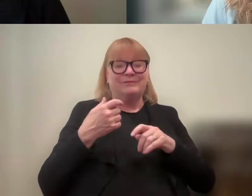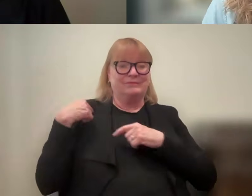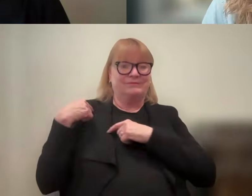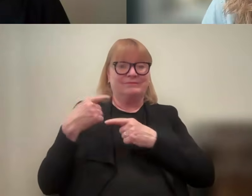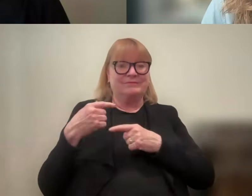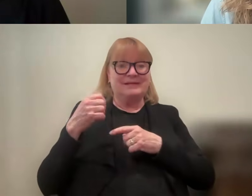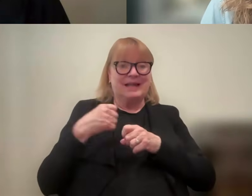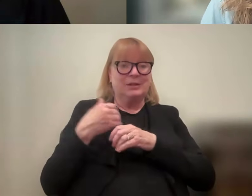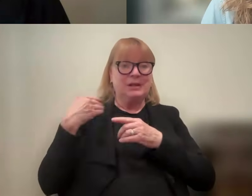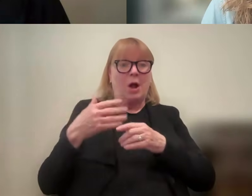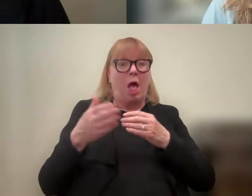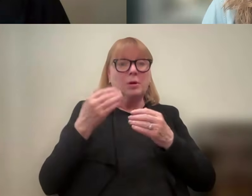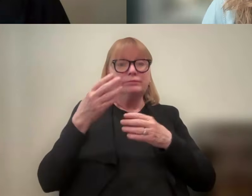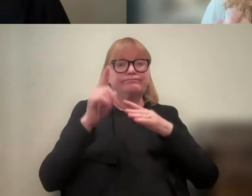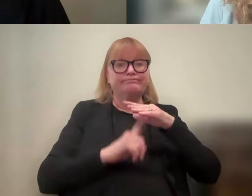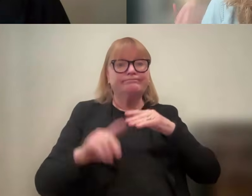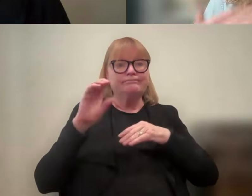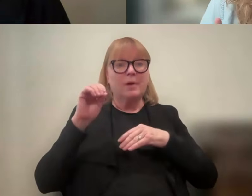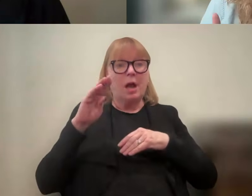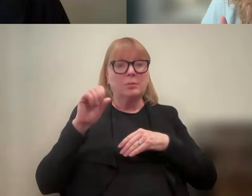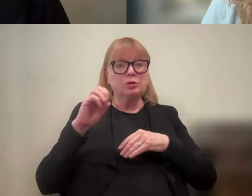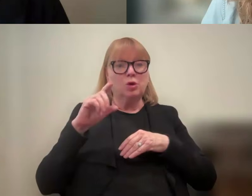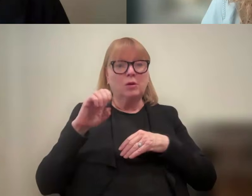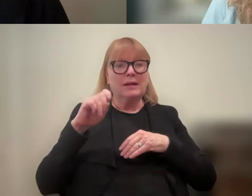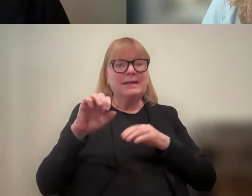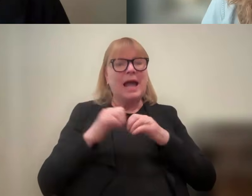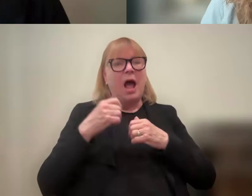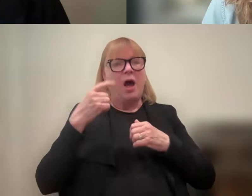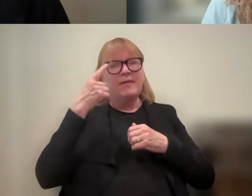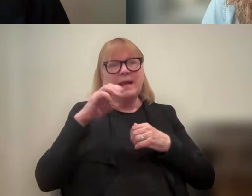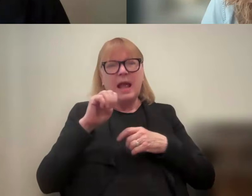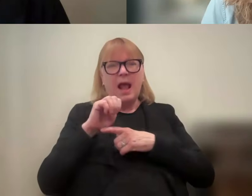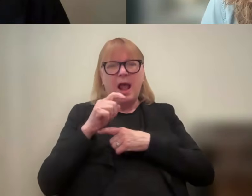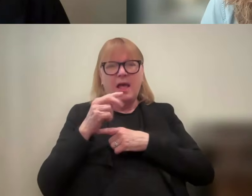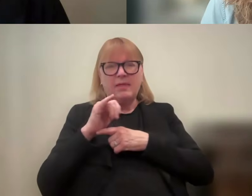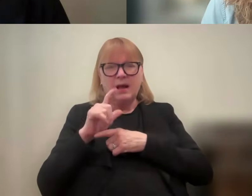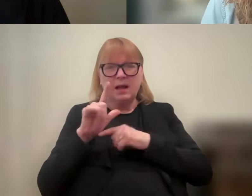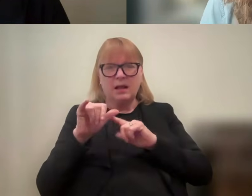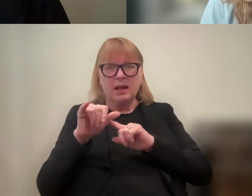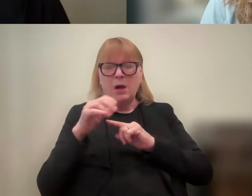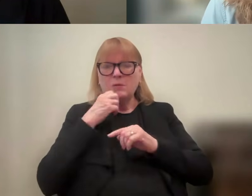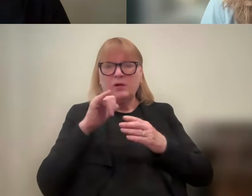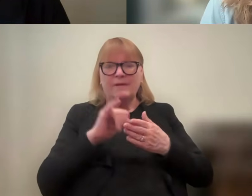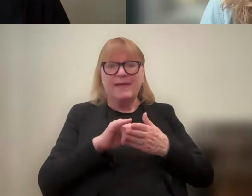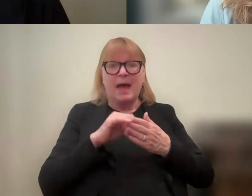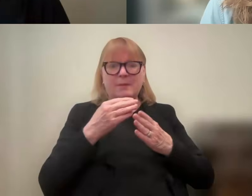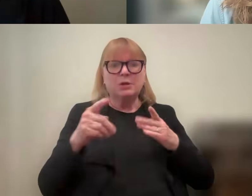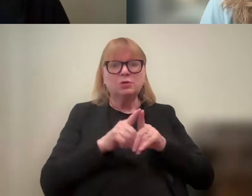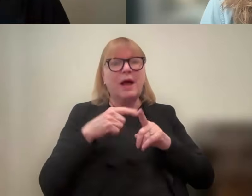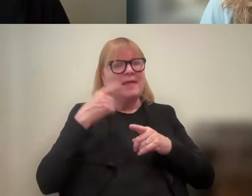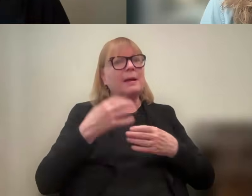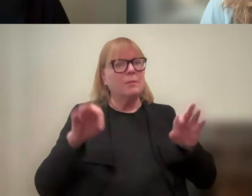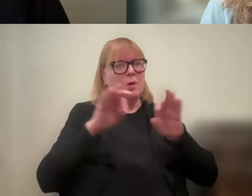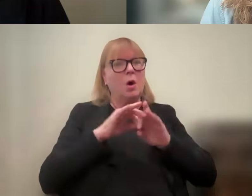almost obsolete, and how we kind of like ethically think through preserving that material as well. So yeah, I think it's absolutely important